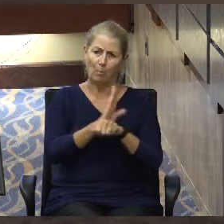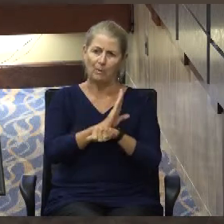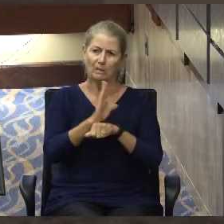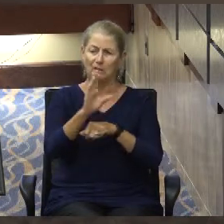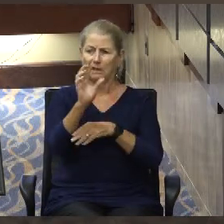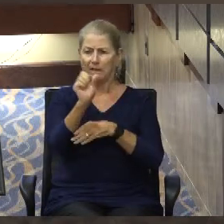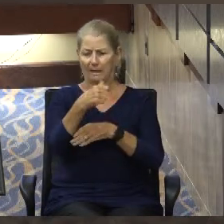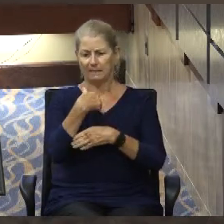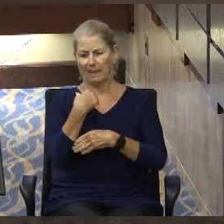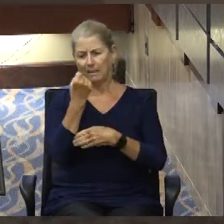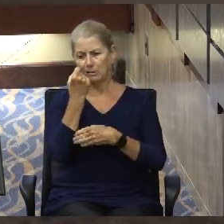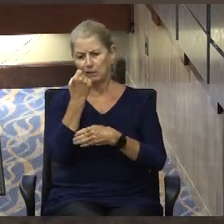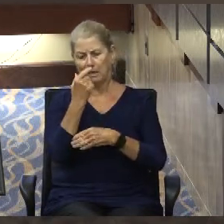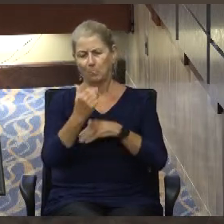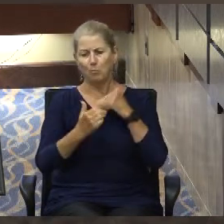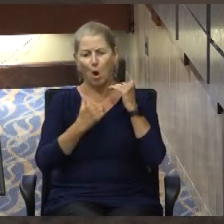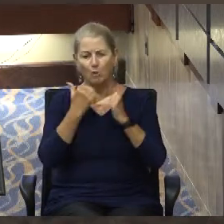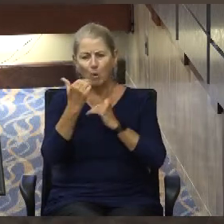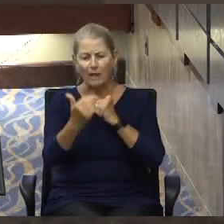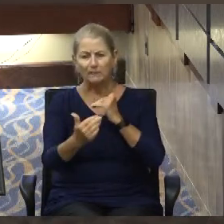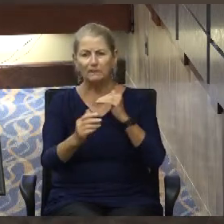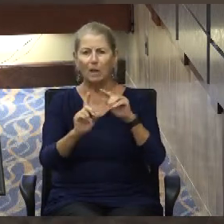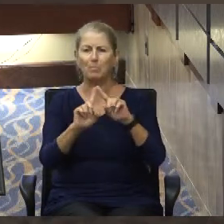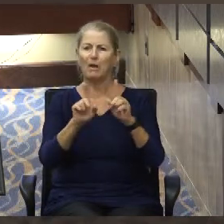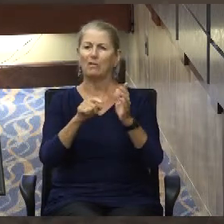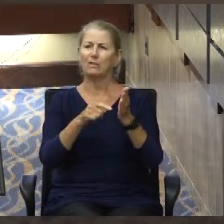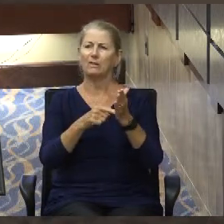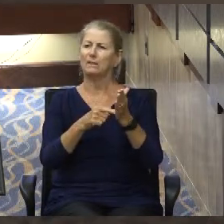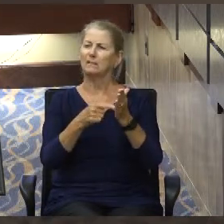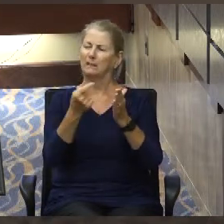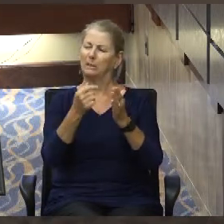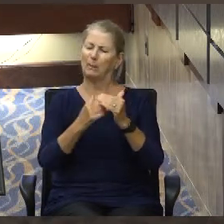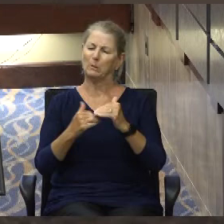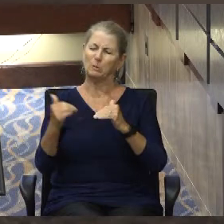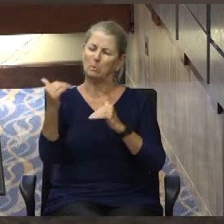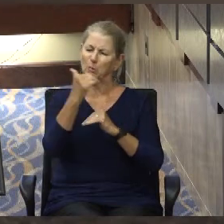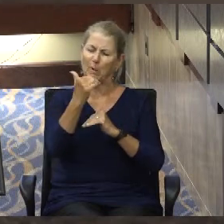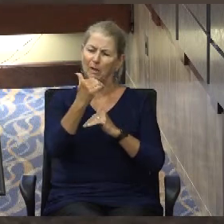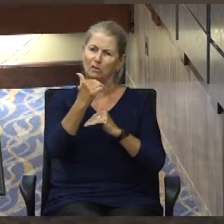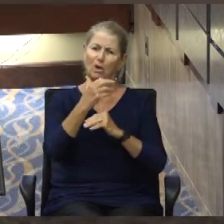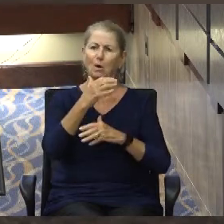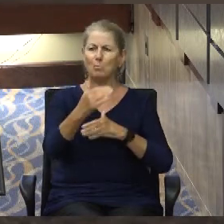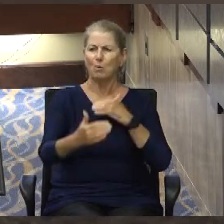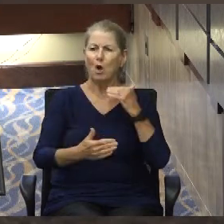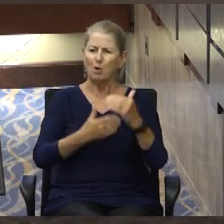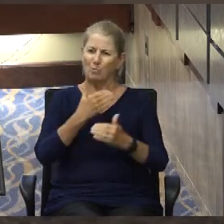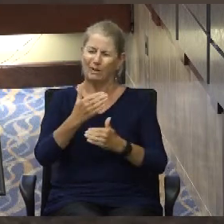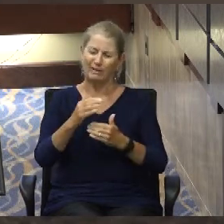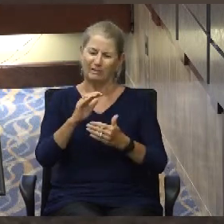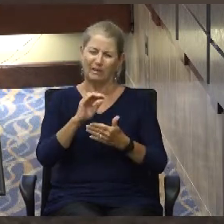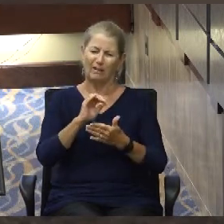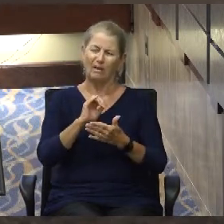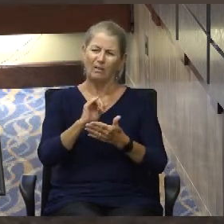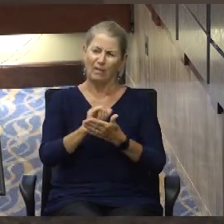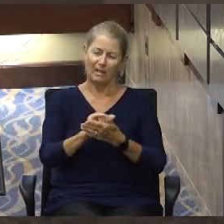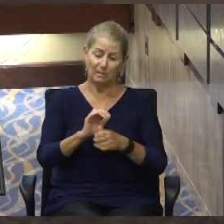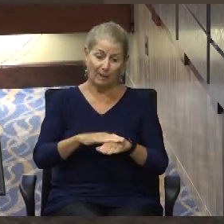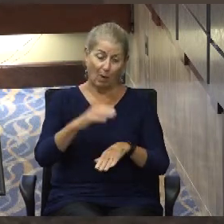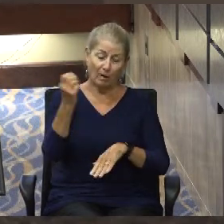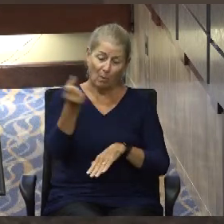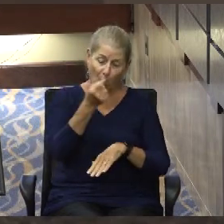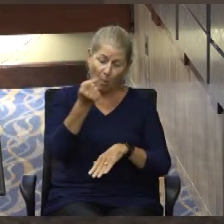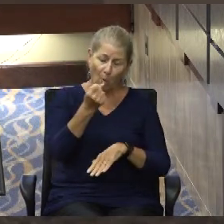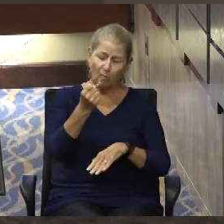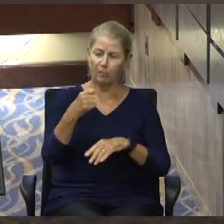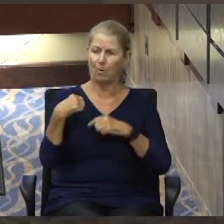I understand progress, but this is a little bit too much progress that has been on hold for quite some